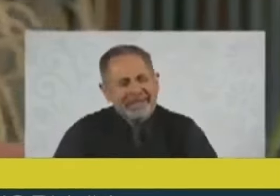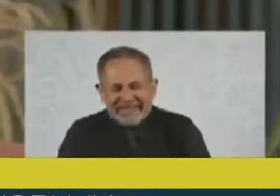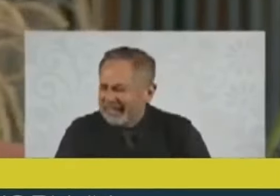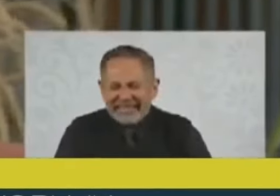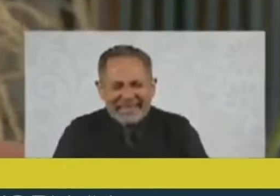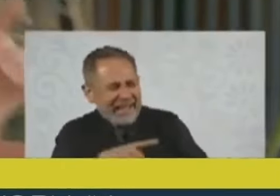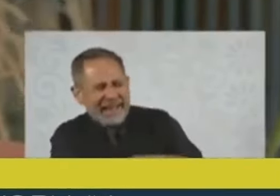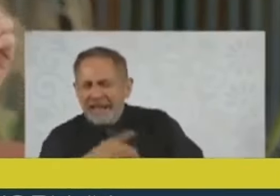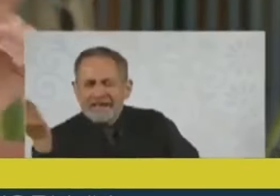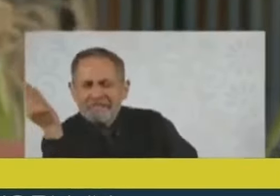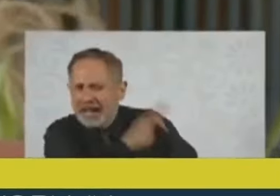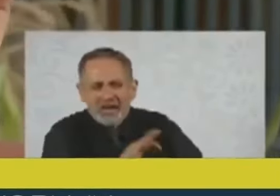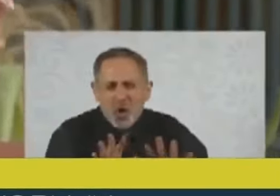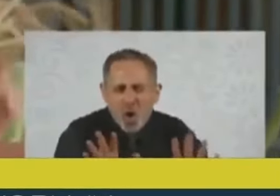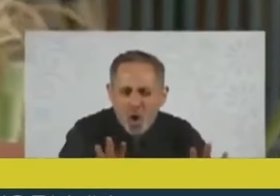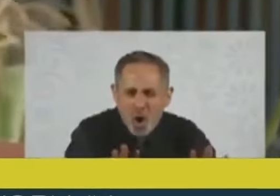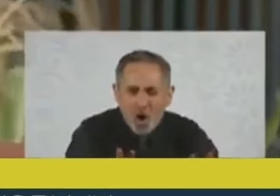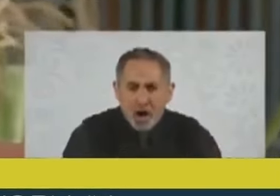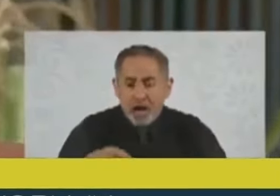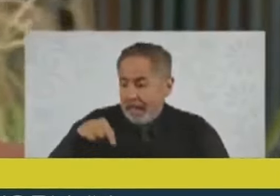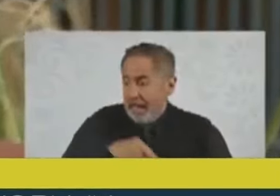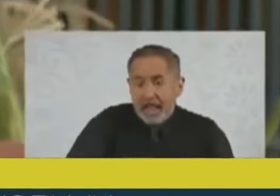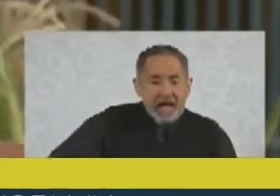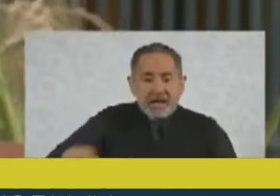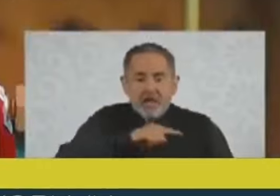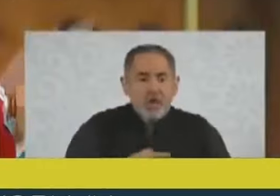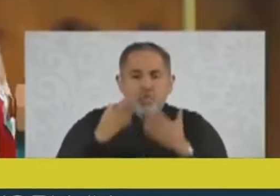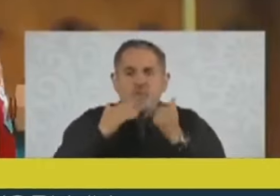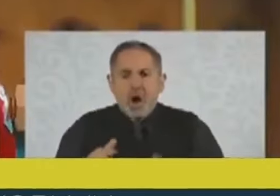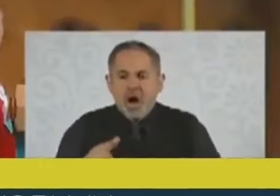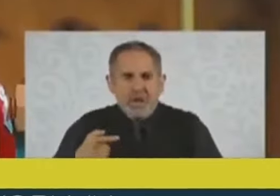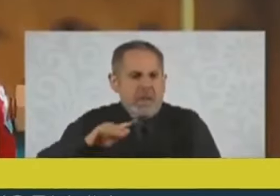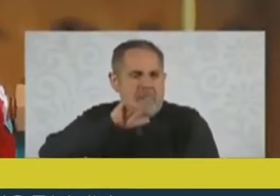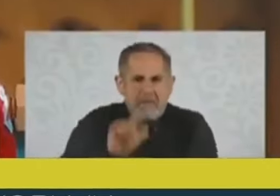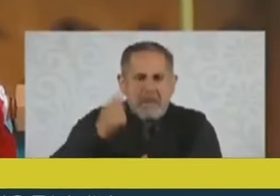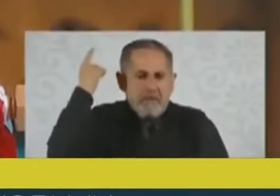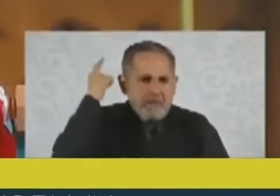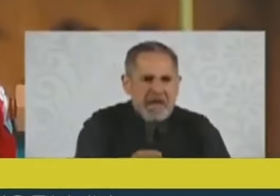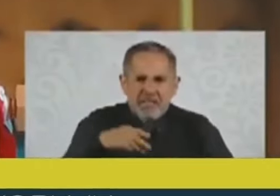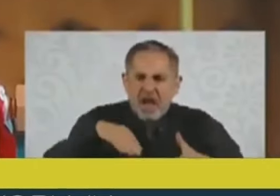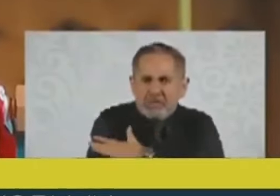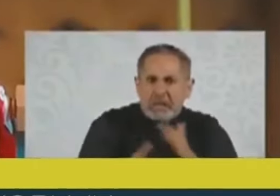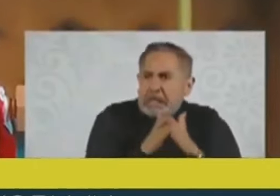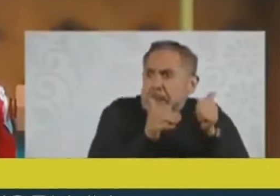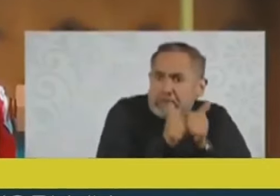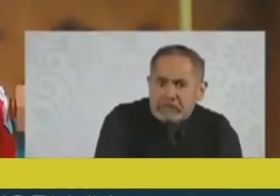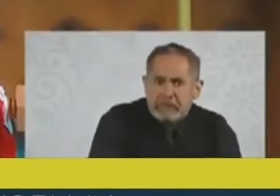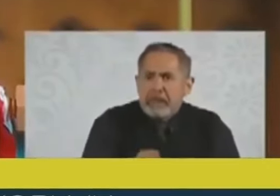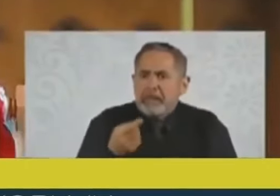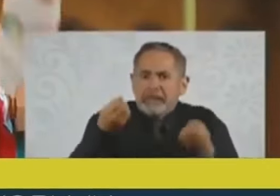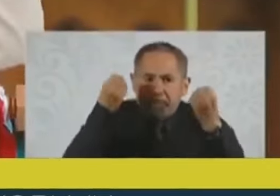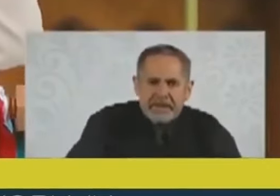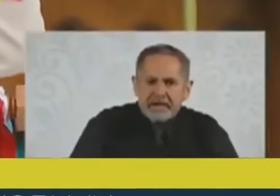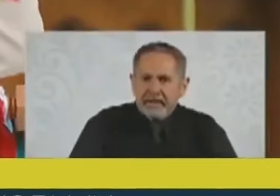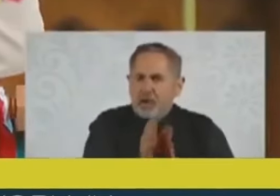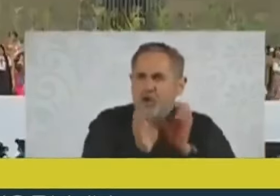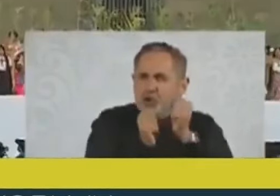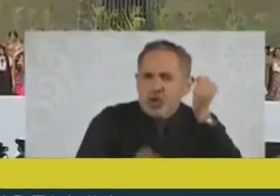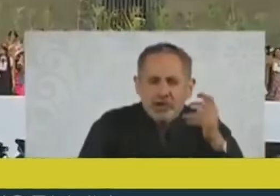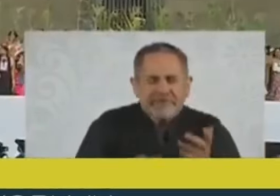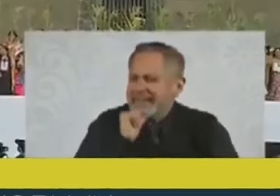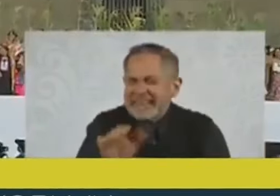judge and say that this is militarization, it's fake. In our country, we have no succession state or violation to human